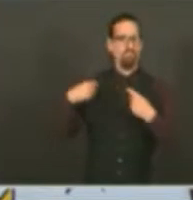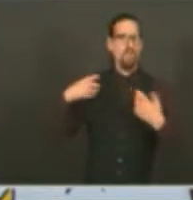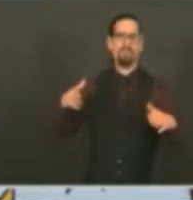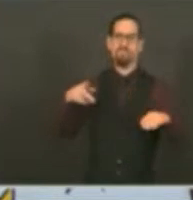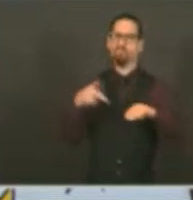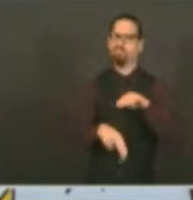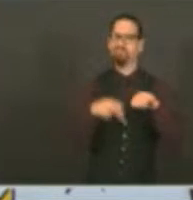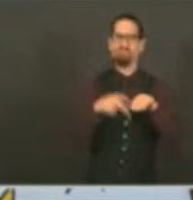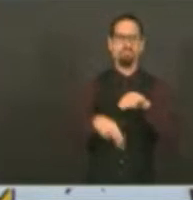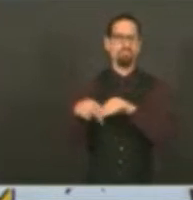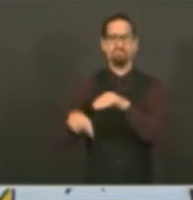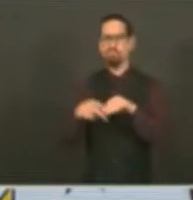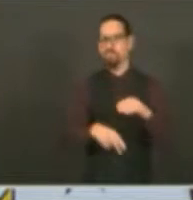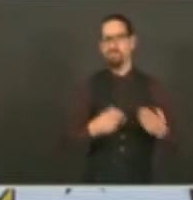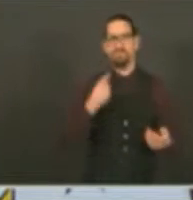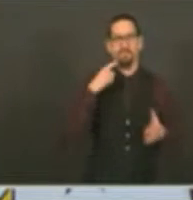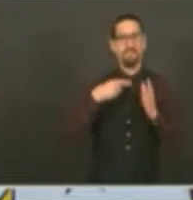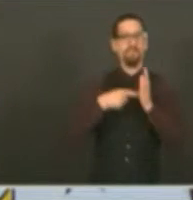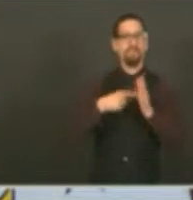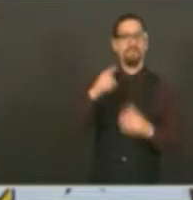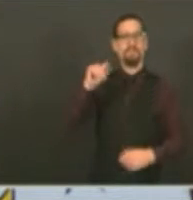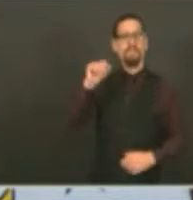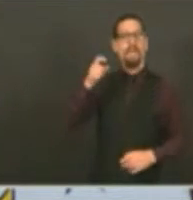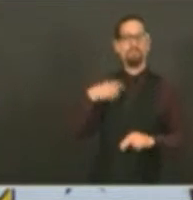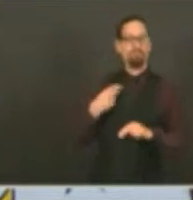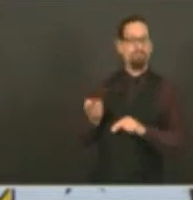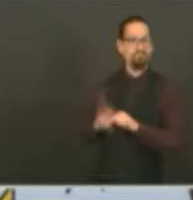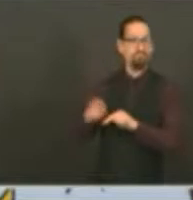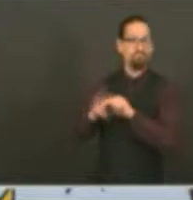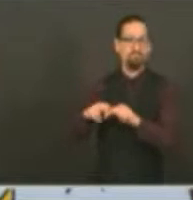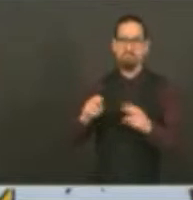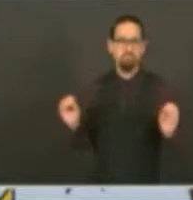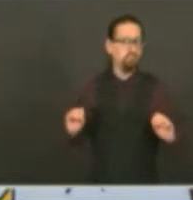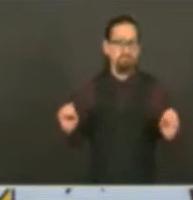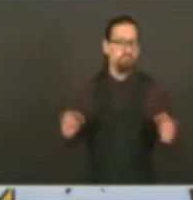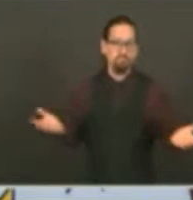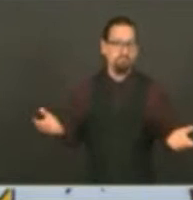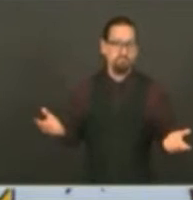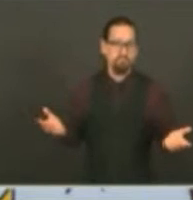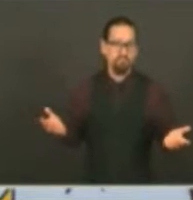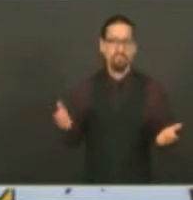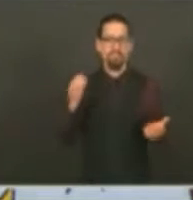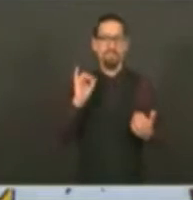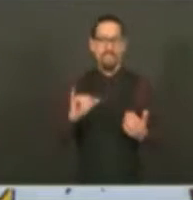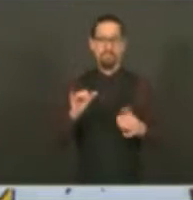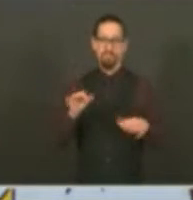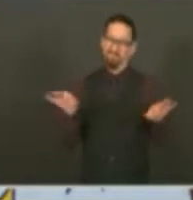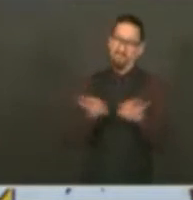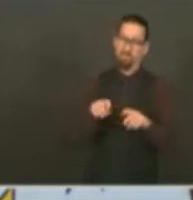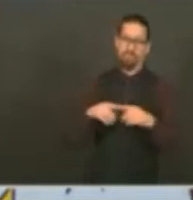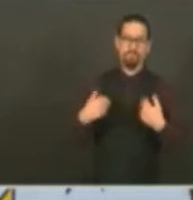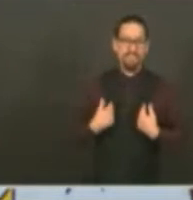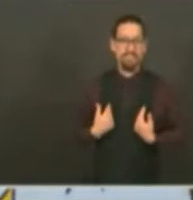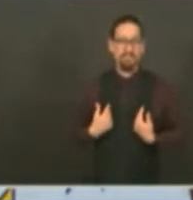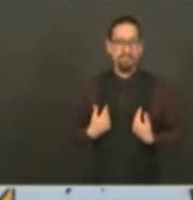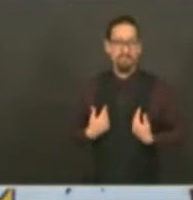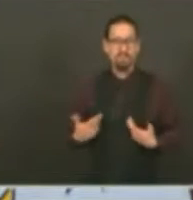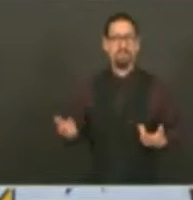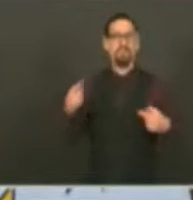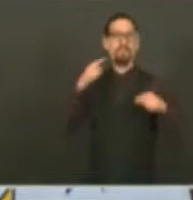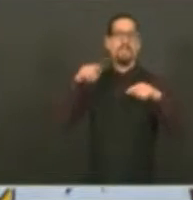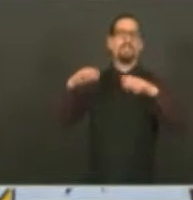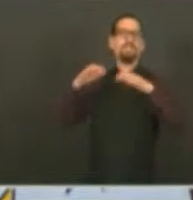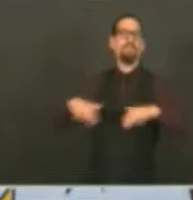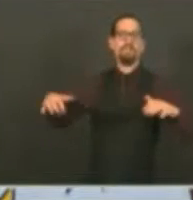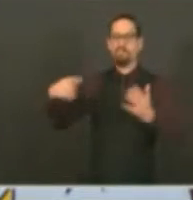tax increases in this budget, which was important to me, and I know the Assembly, which is different from many other states. And